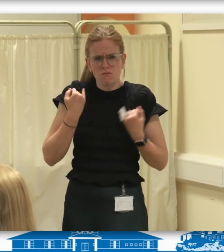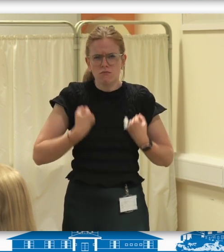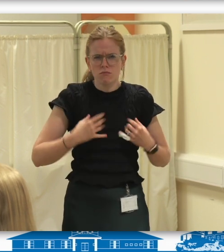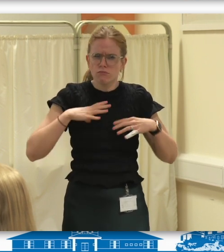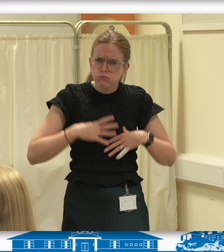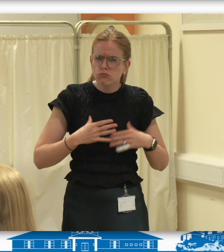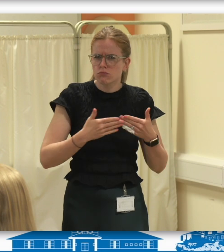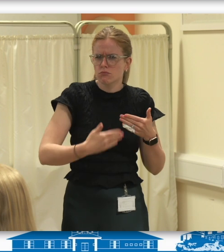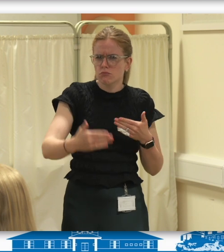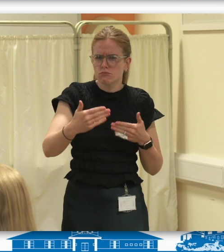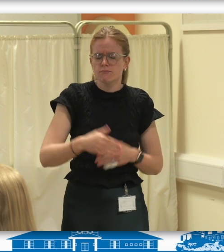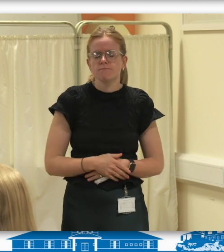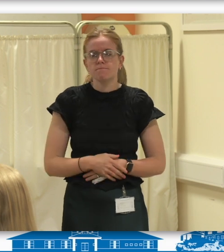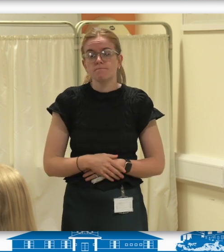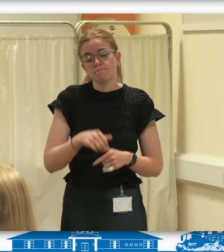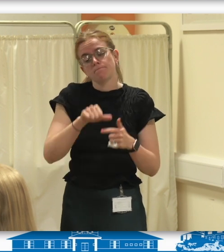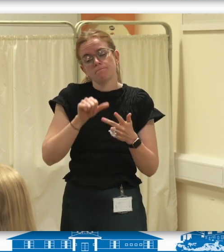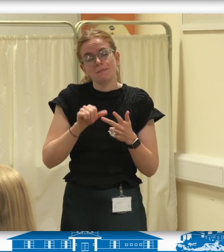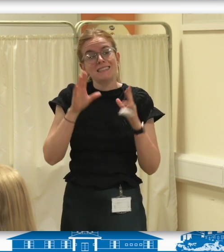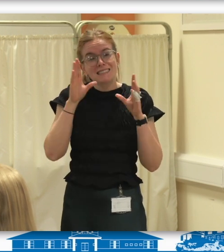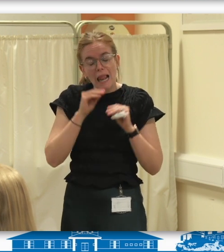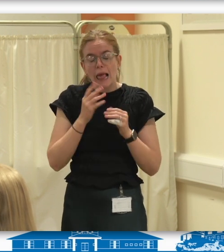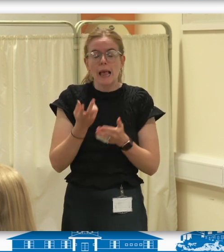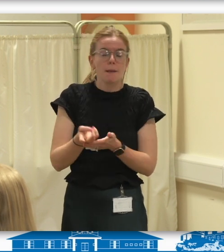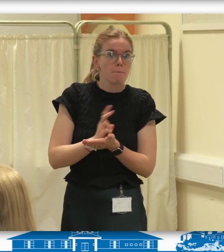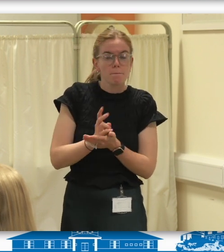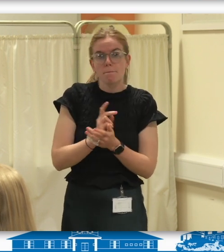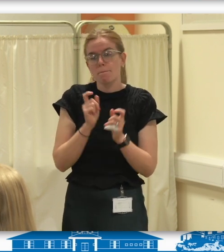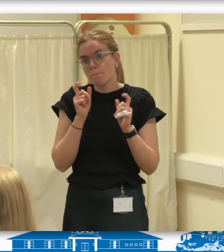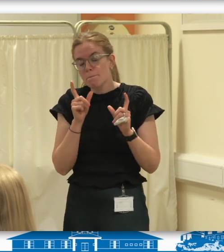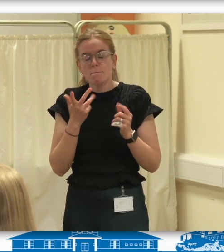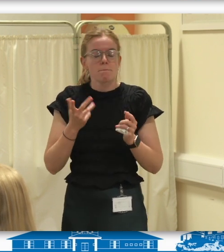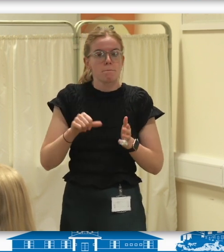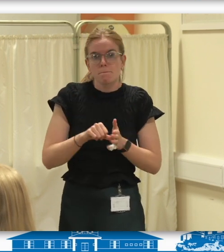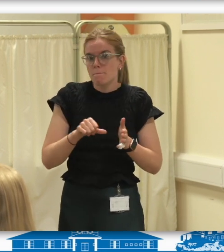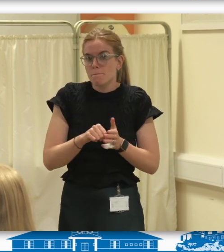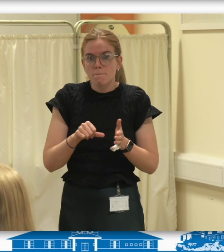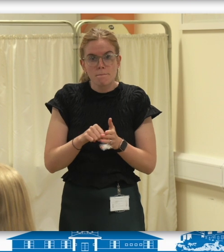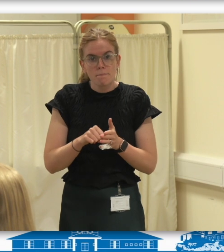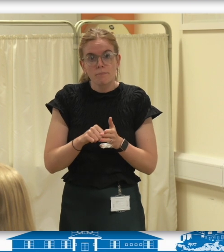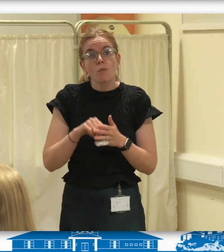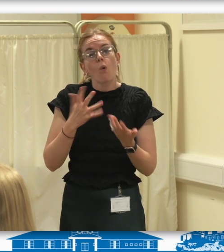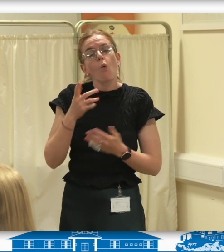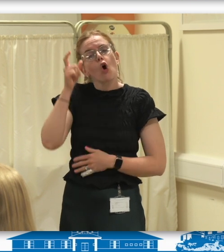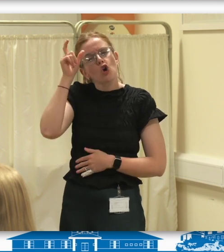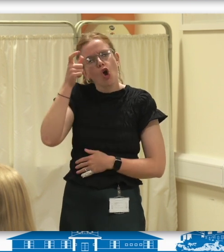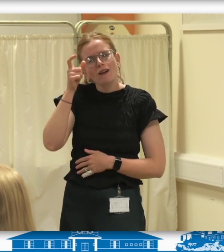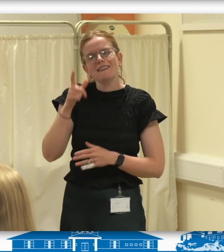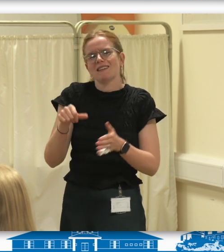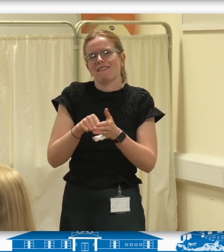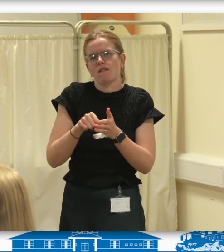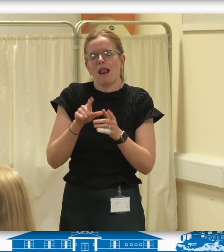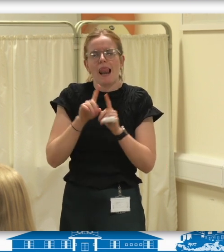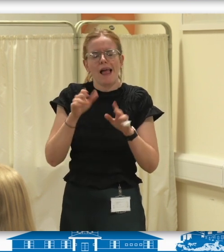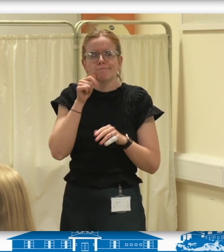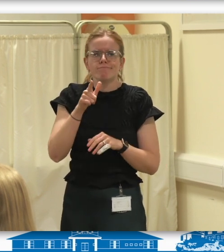Unrefreshing sleep or disturbance in sleep, and cognitive difficulties, sometimes described as brain fog. So this